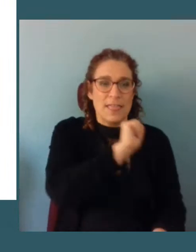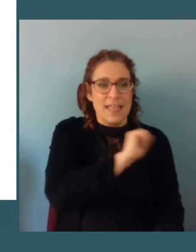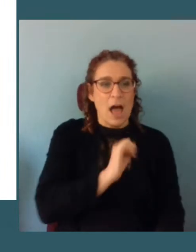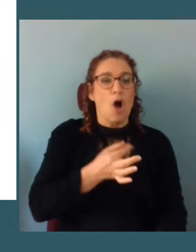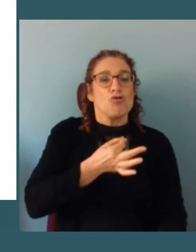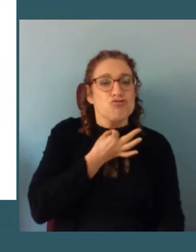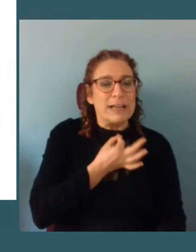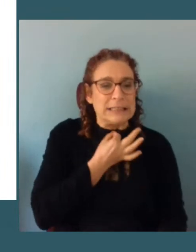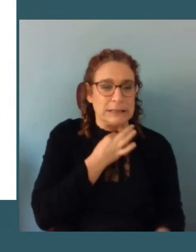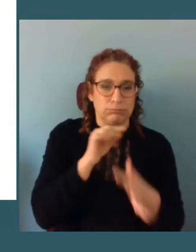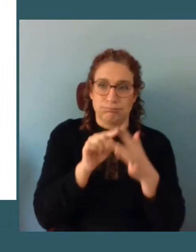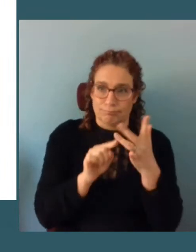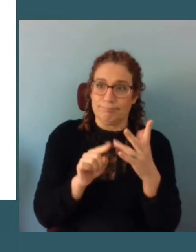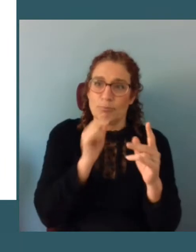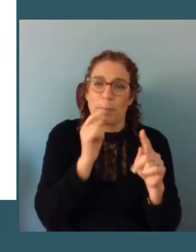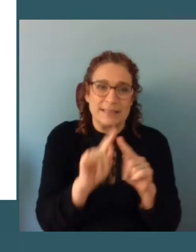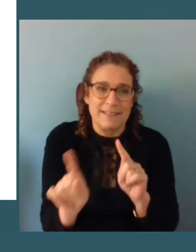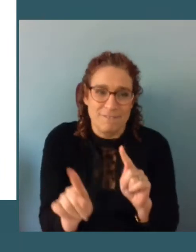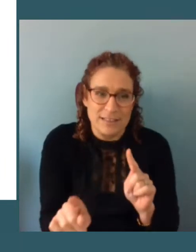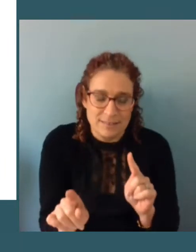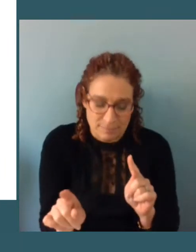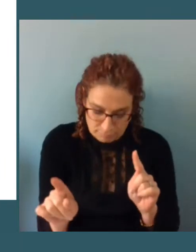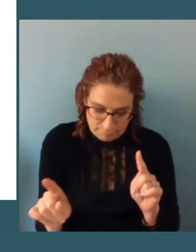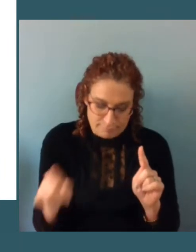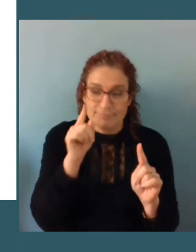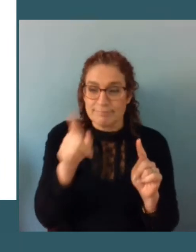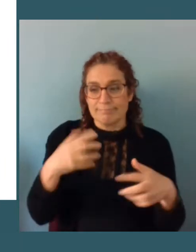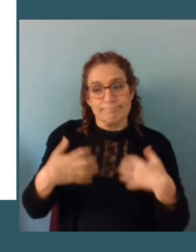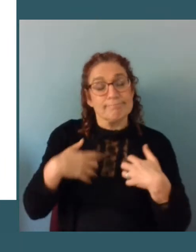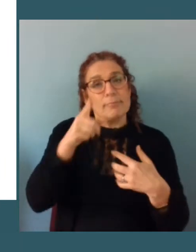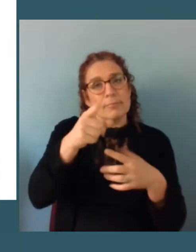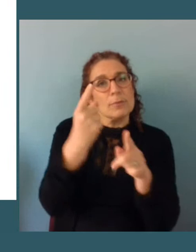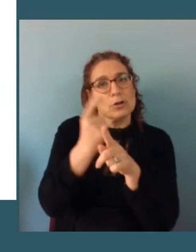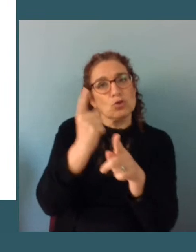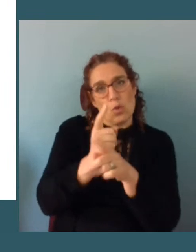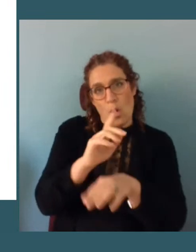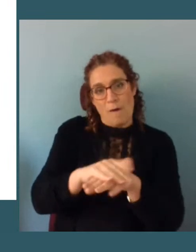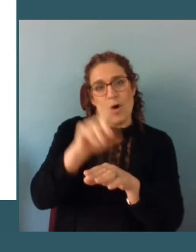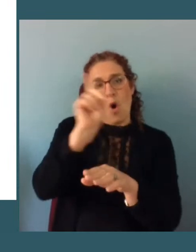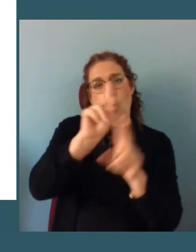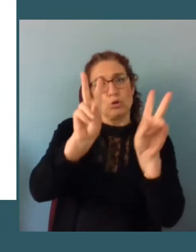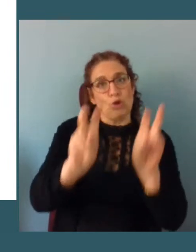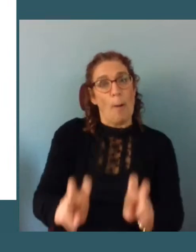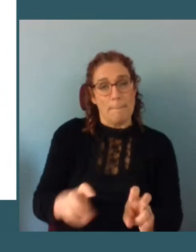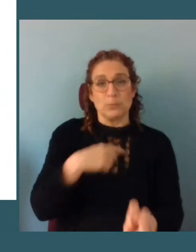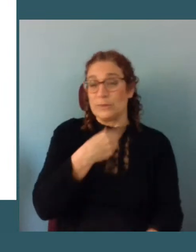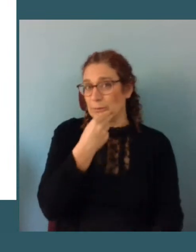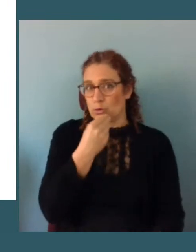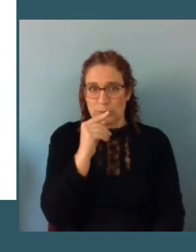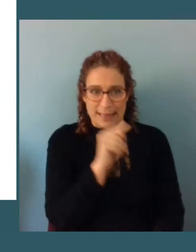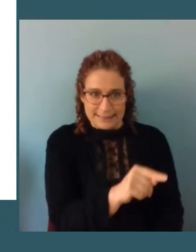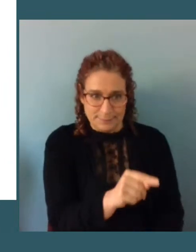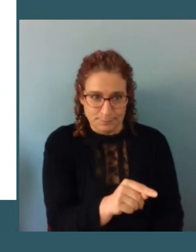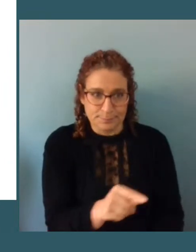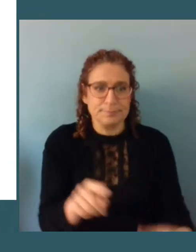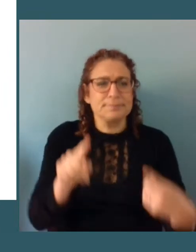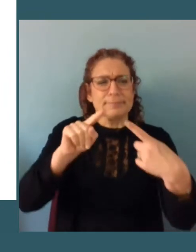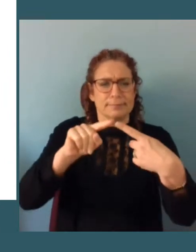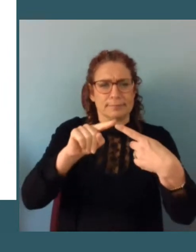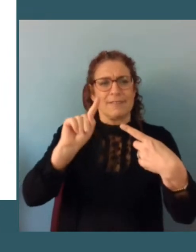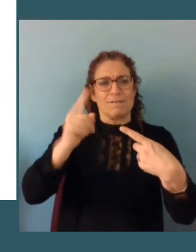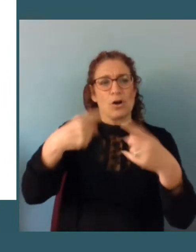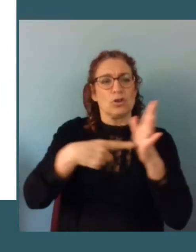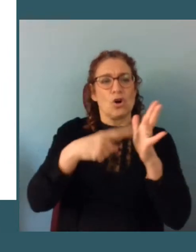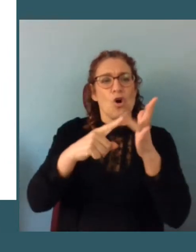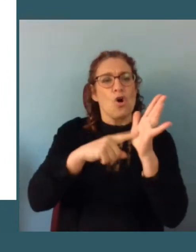also talking about a couple of terms that get used in this context. So tolerant is an infant who